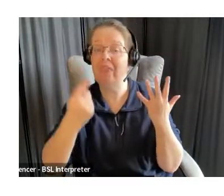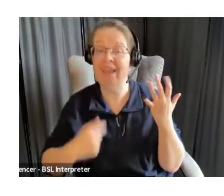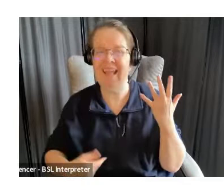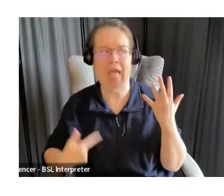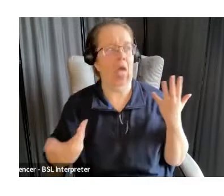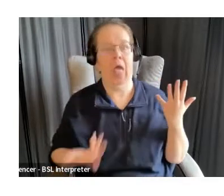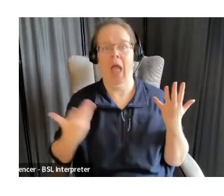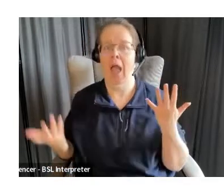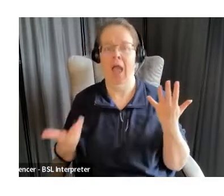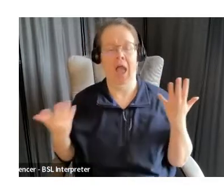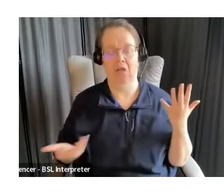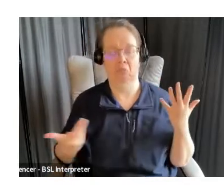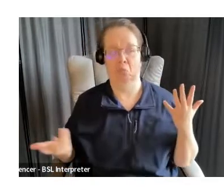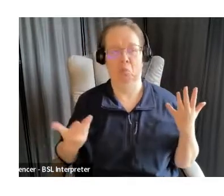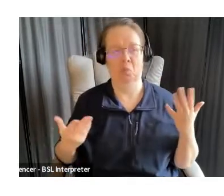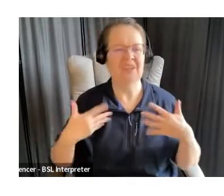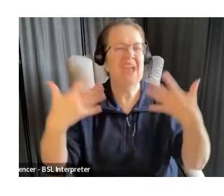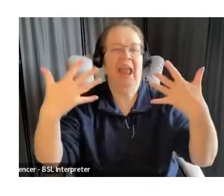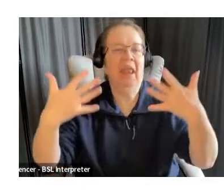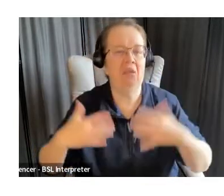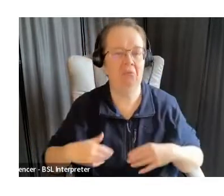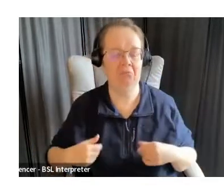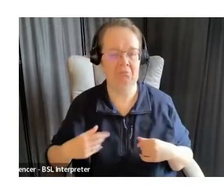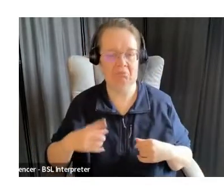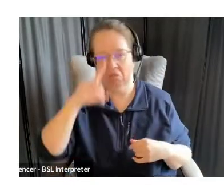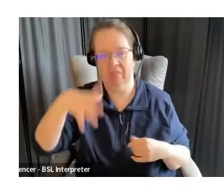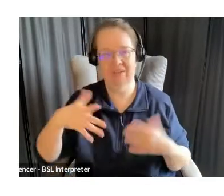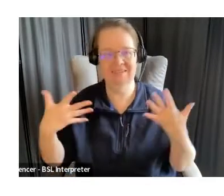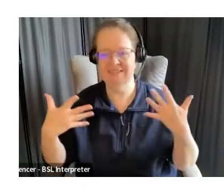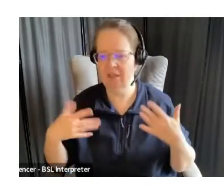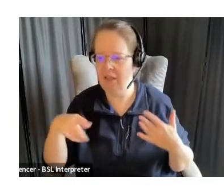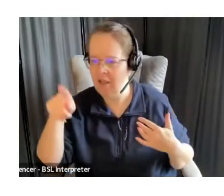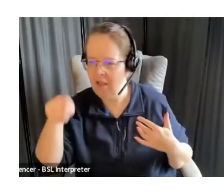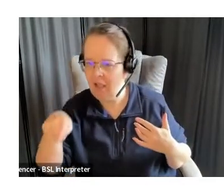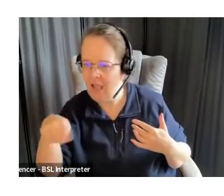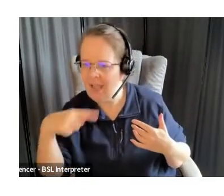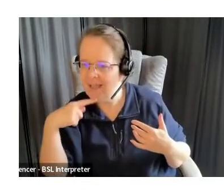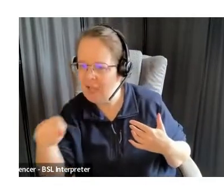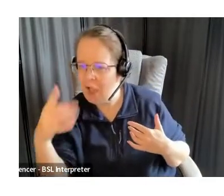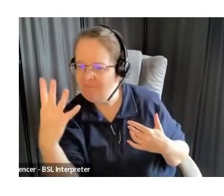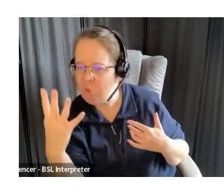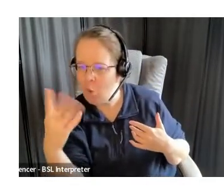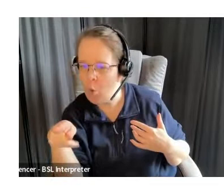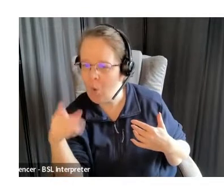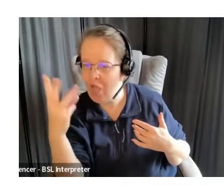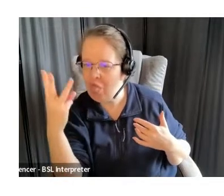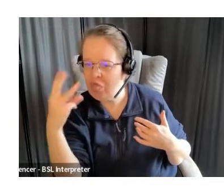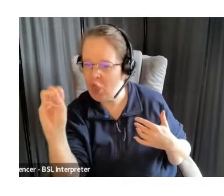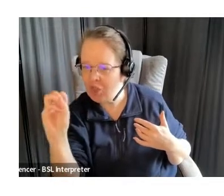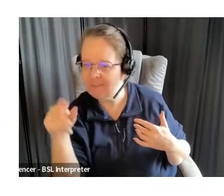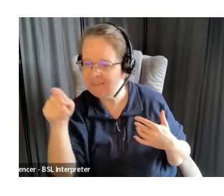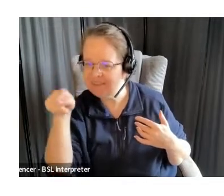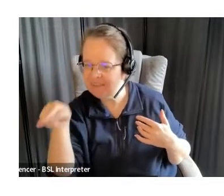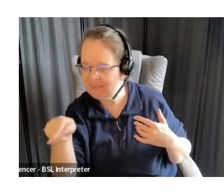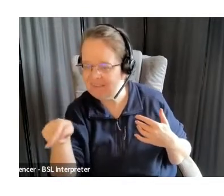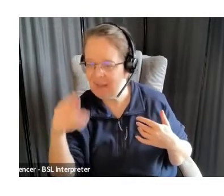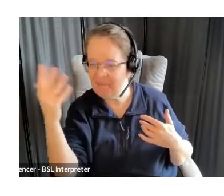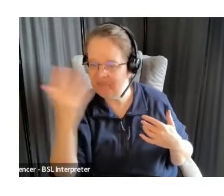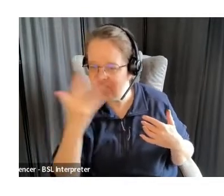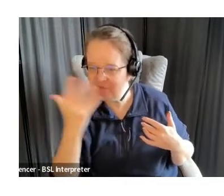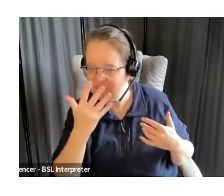gosh, 10. Somebody's saying 4, another person saying 30, another